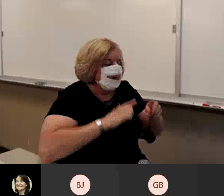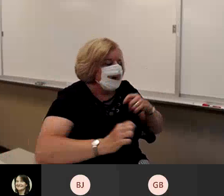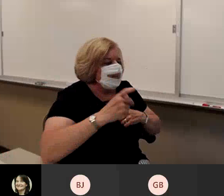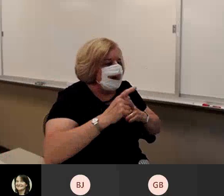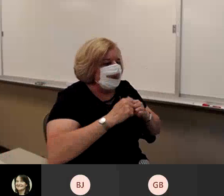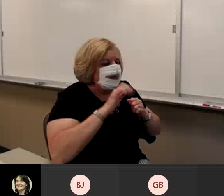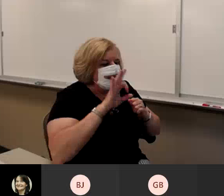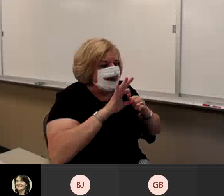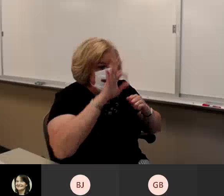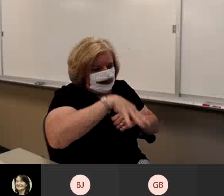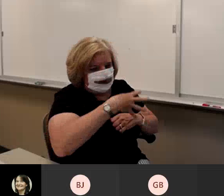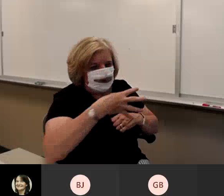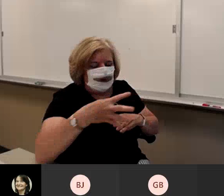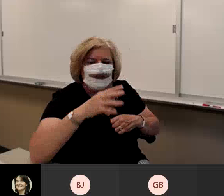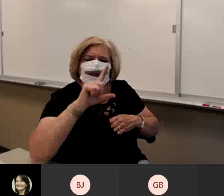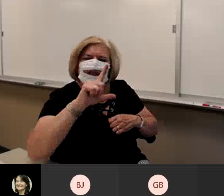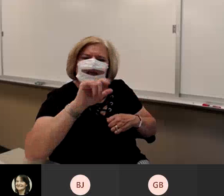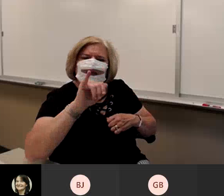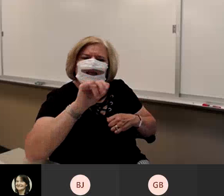question.